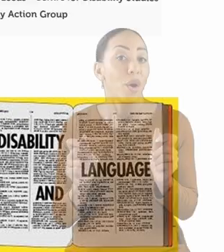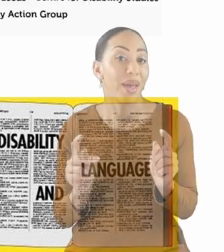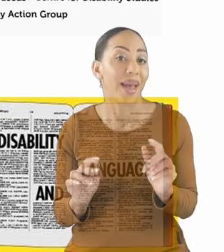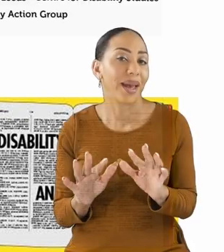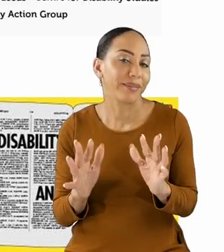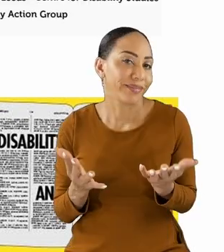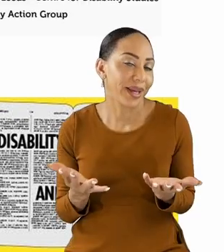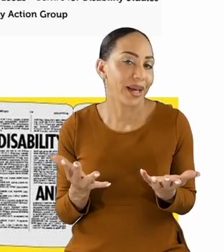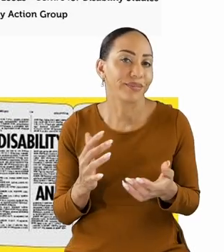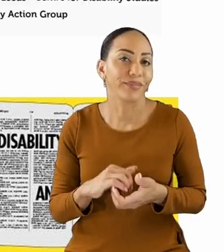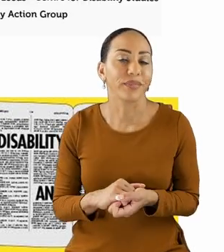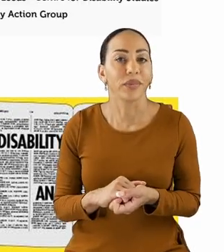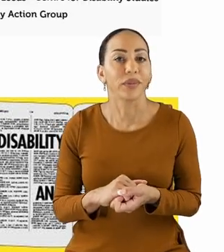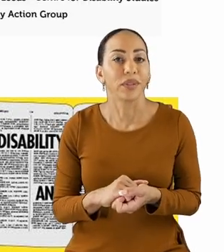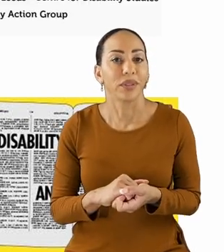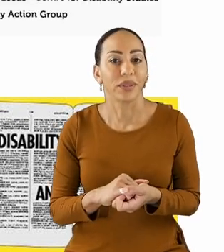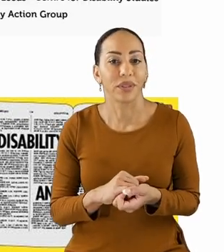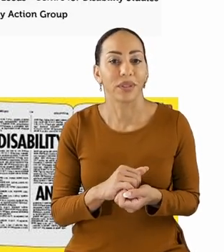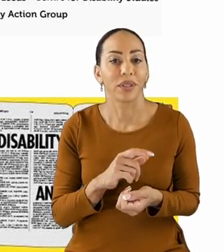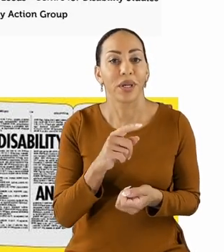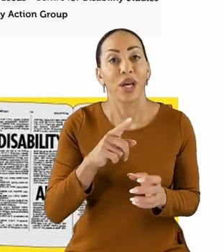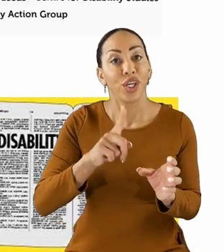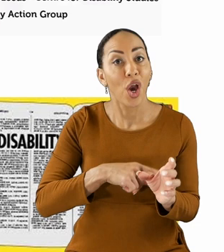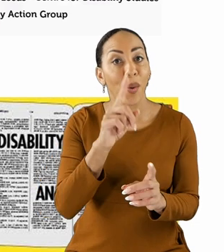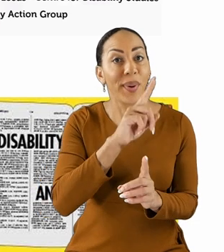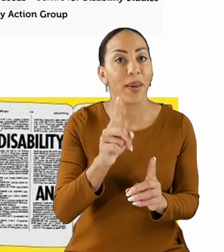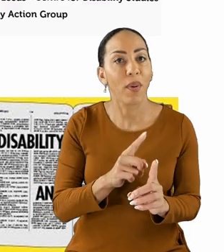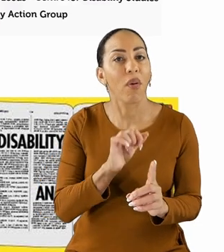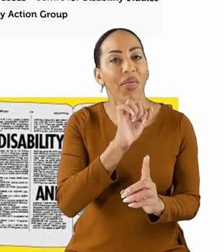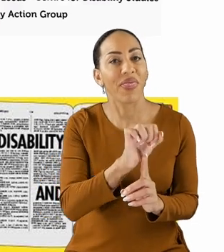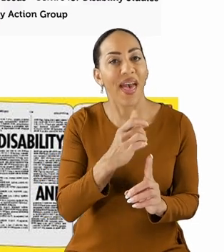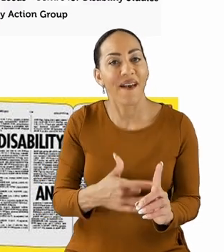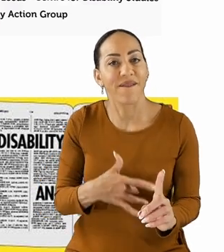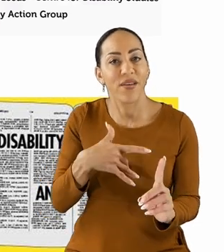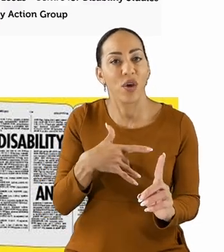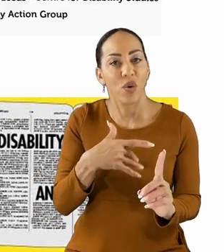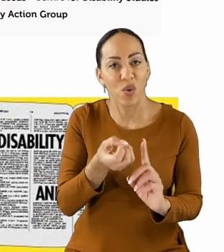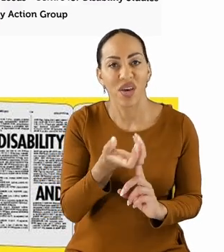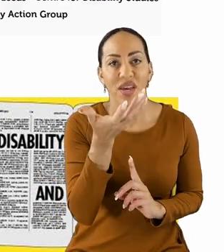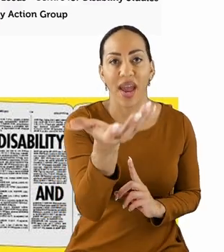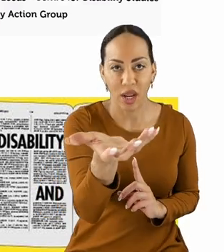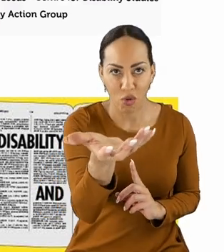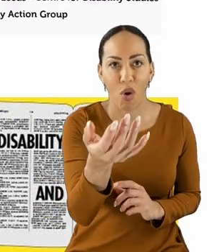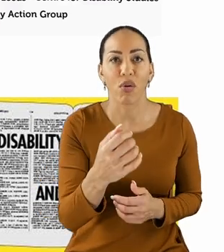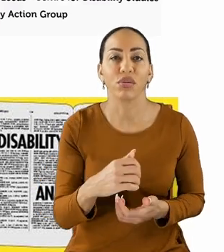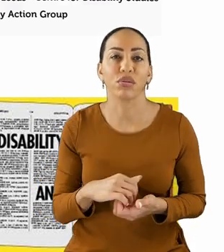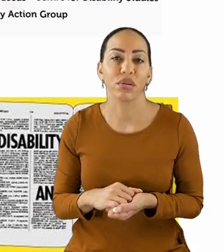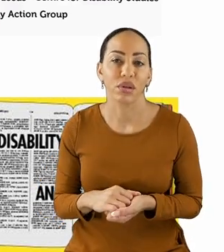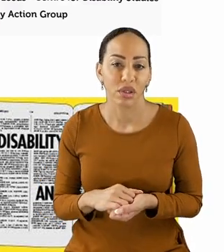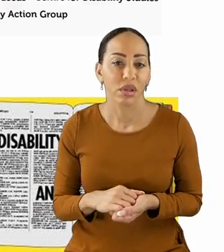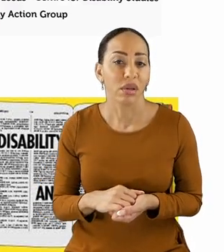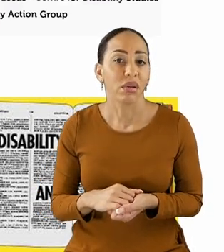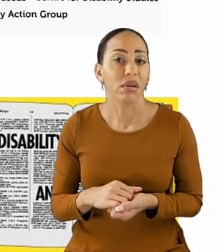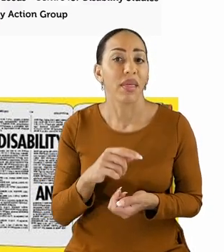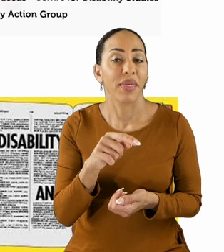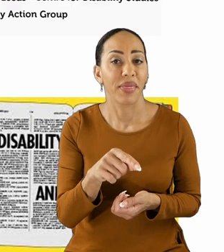think getting that perspective across, and that young people, young disabled people in university and colleges